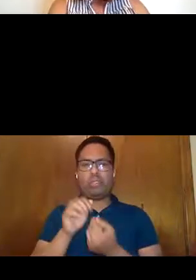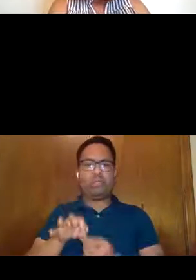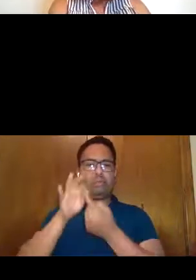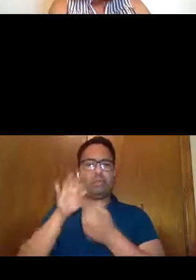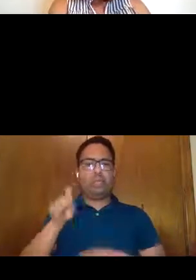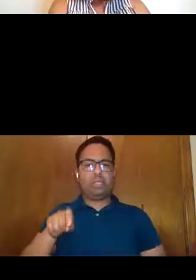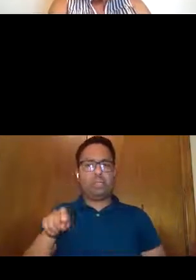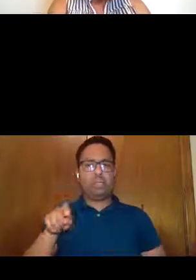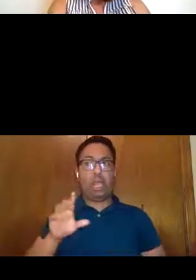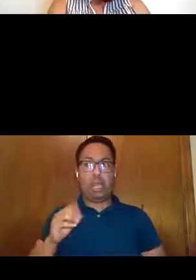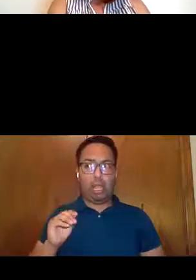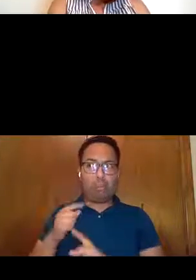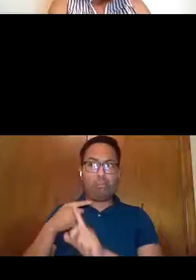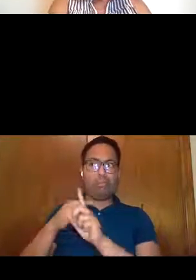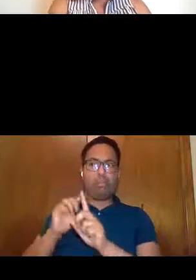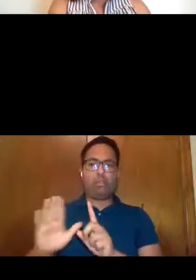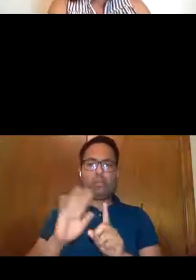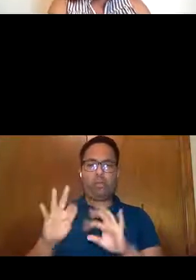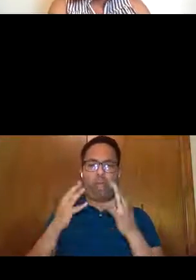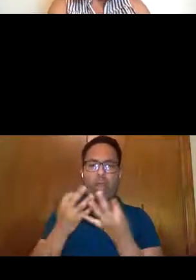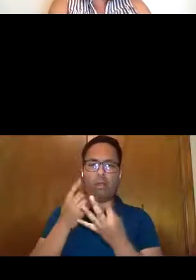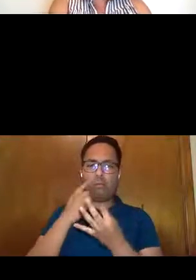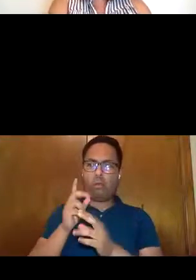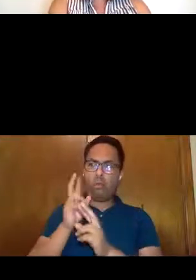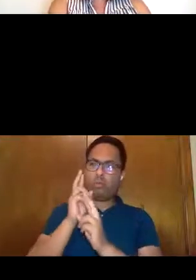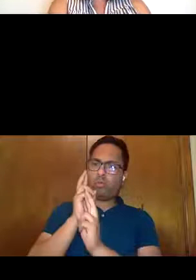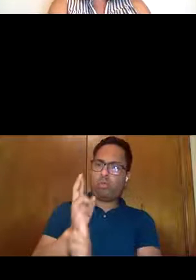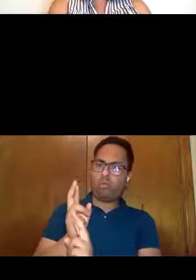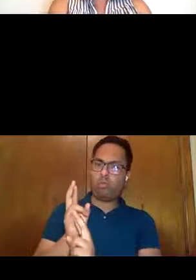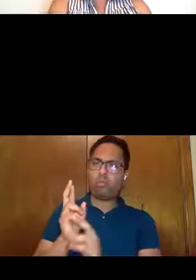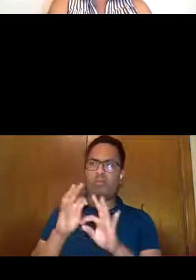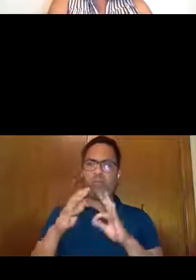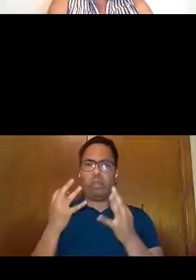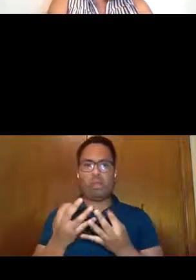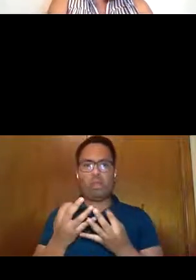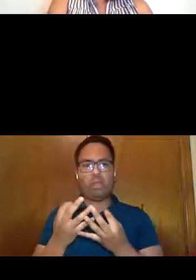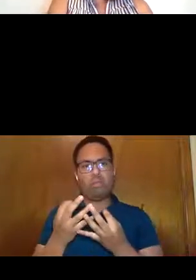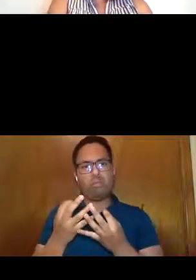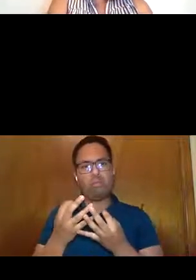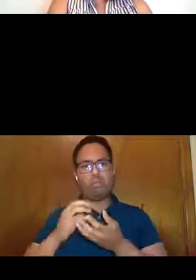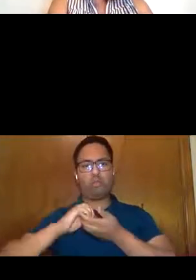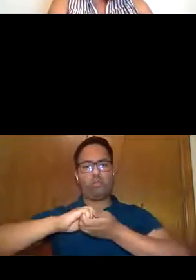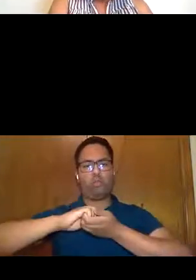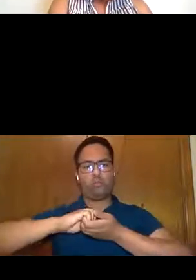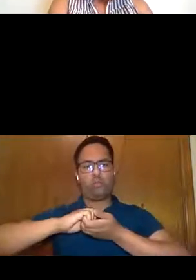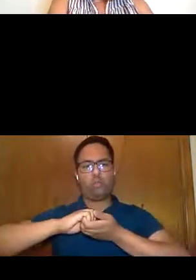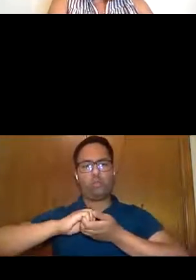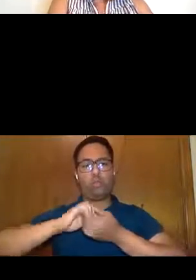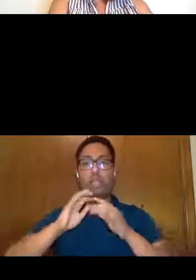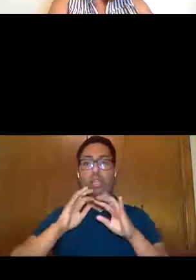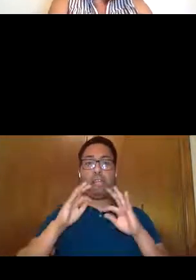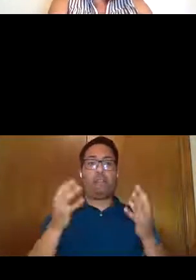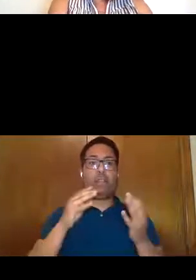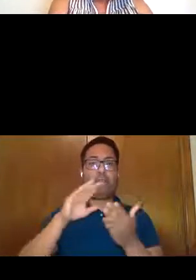through respectful family professional partnerships. Family-centered telehealth